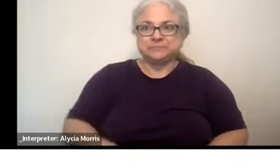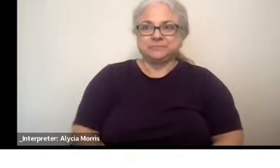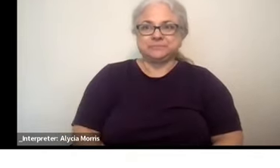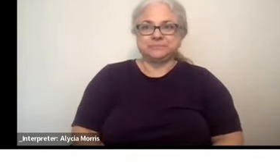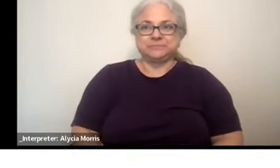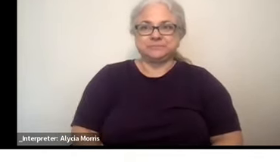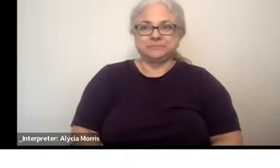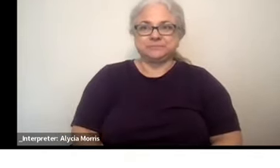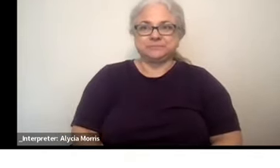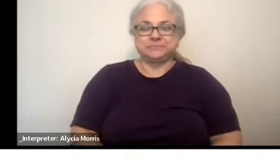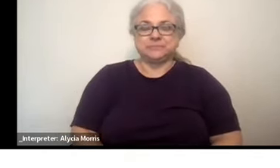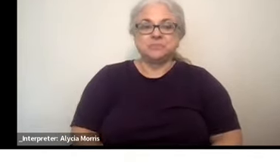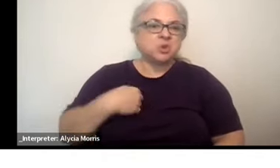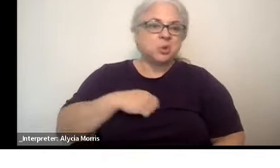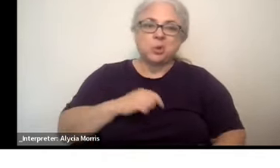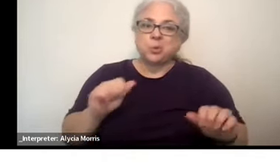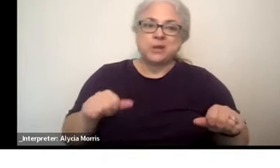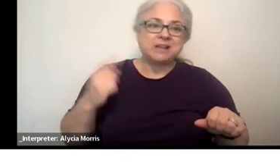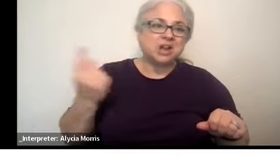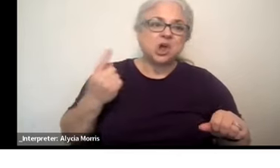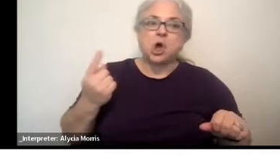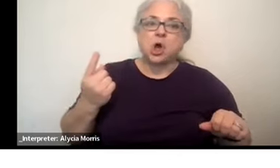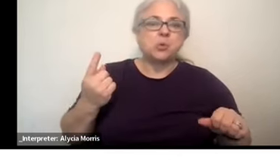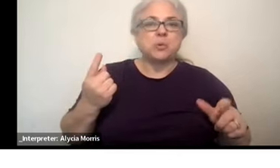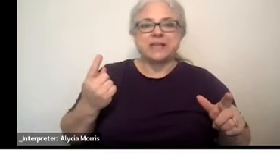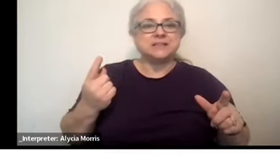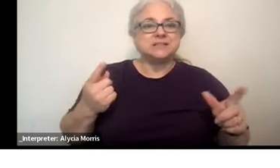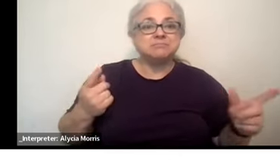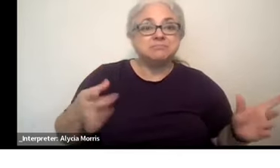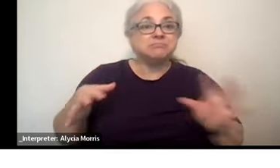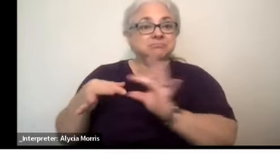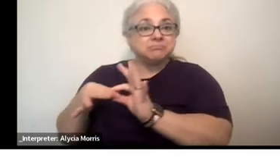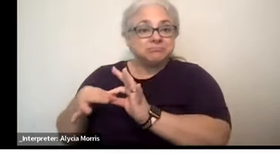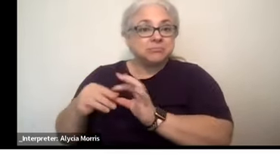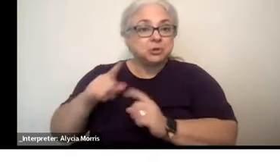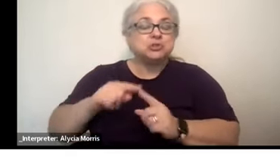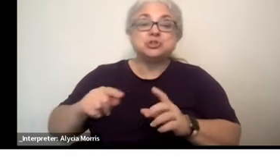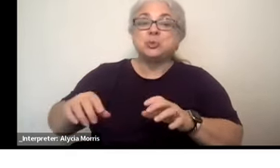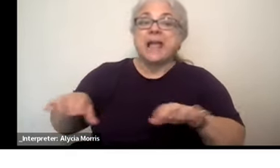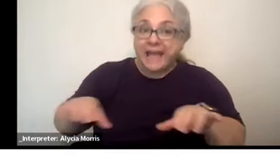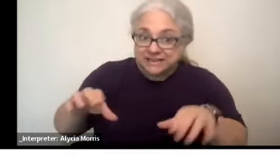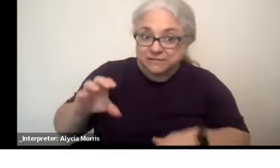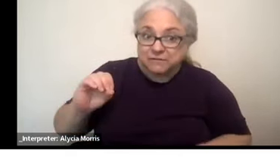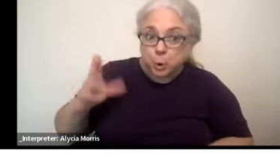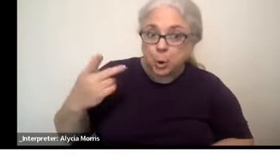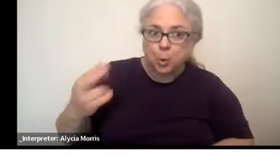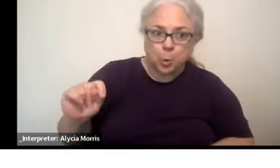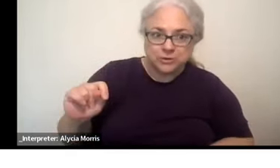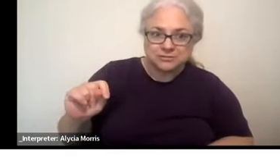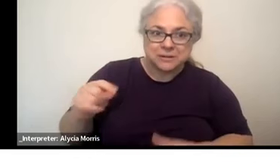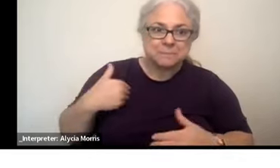interested, we can always link you up with active cohort members who can share their experiences.